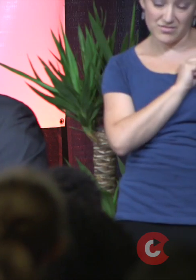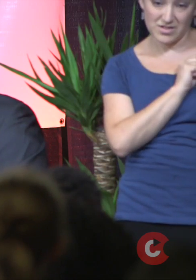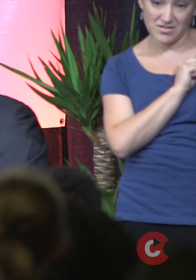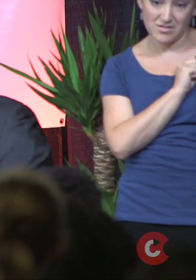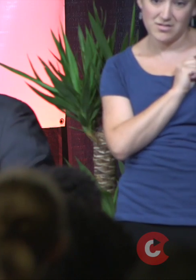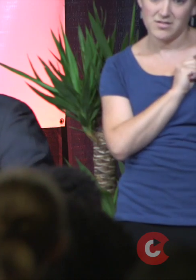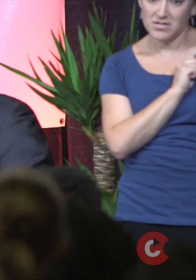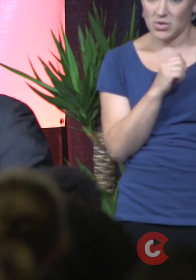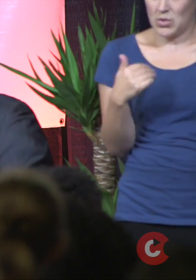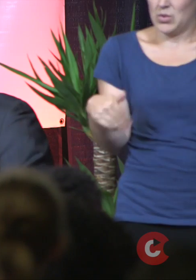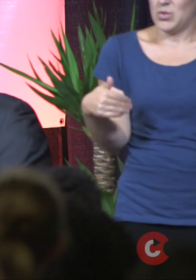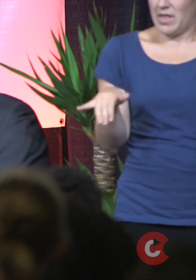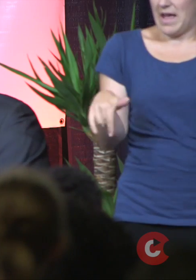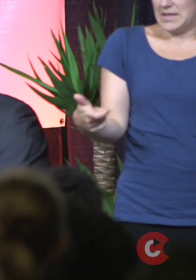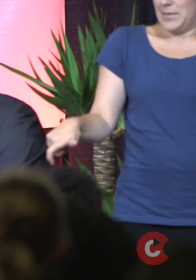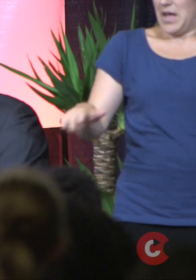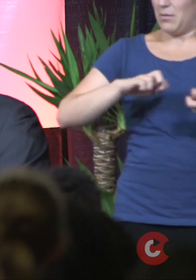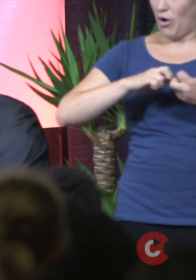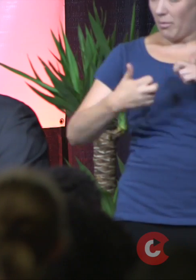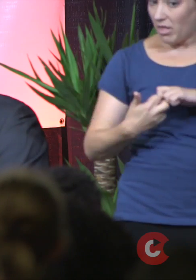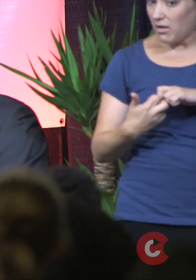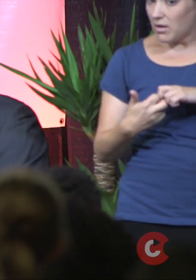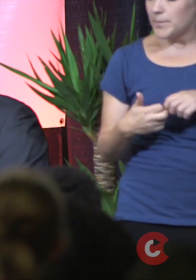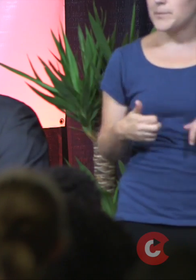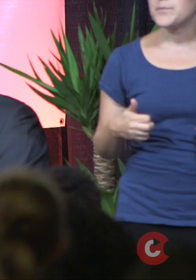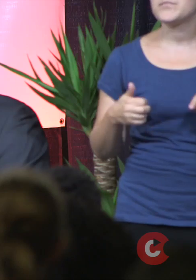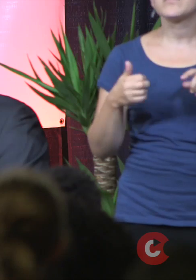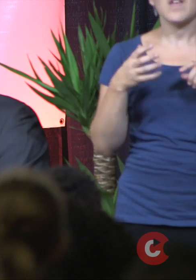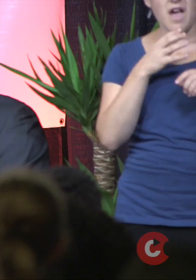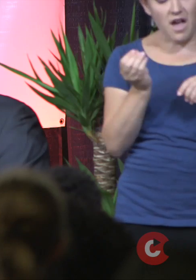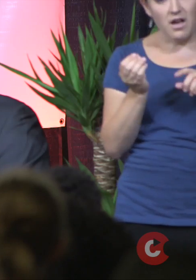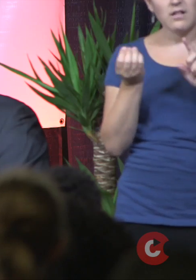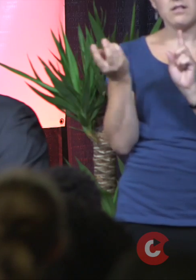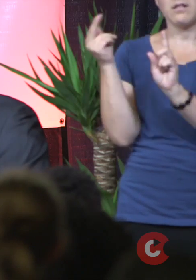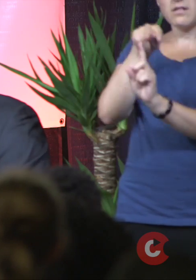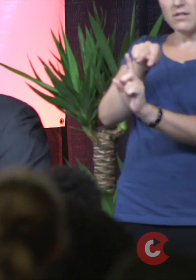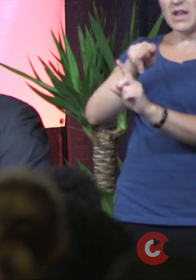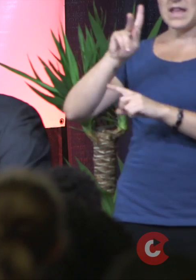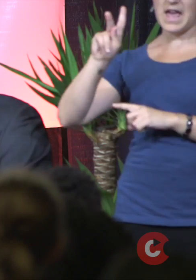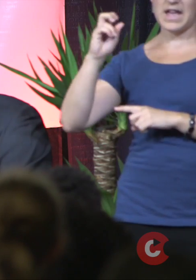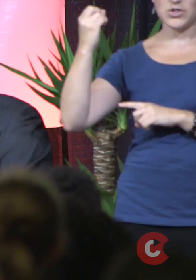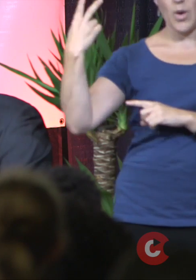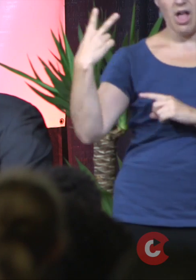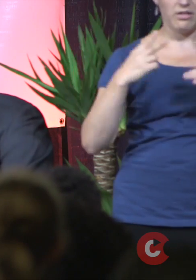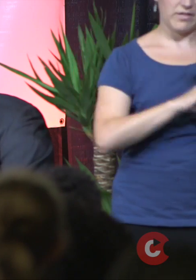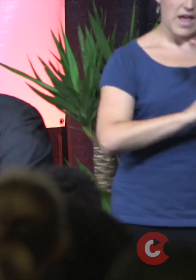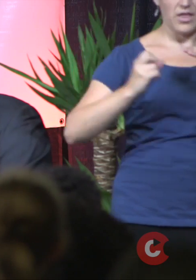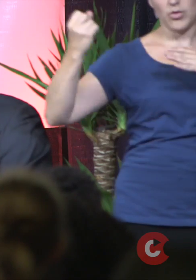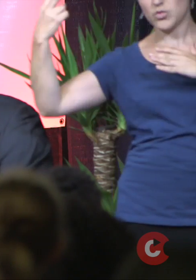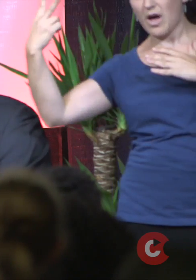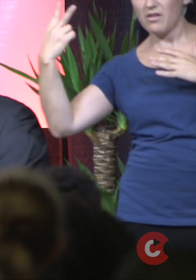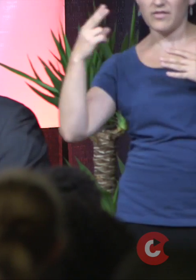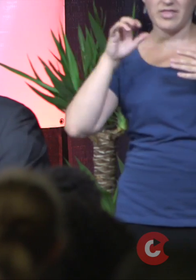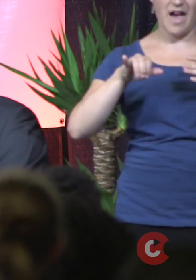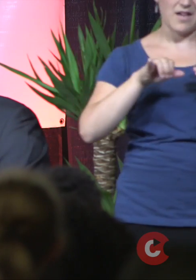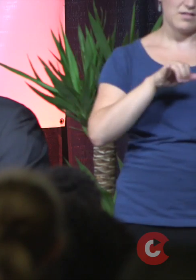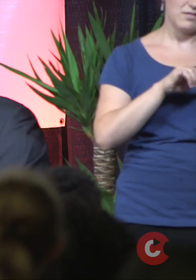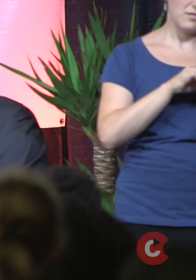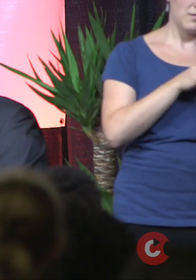So that's a problem. And then from a standpoint of the K-12 higher ed STEM